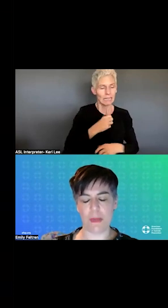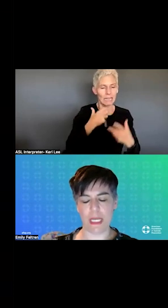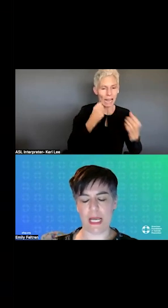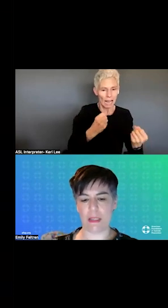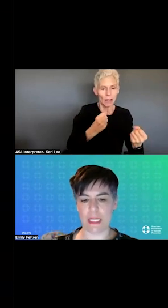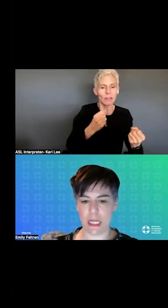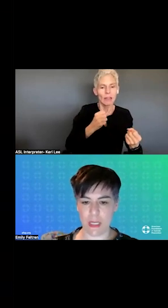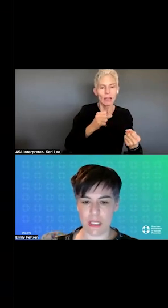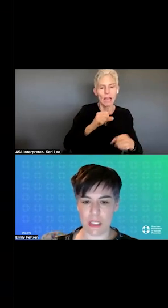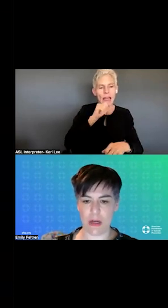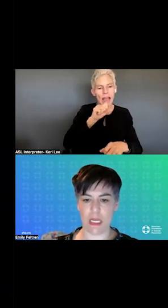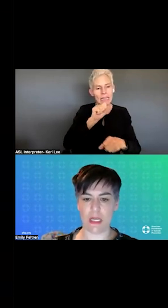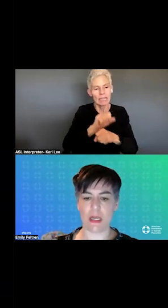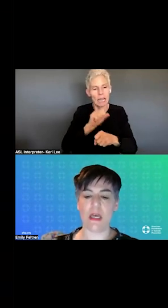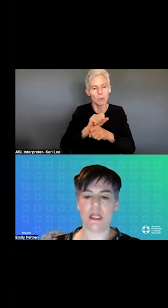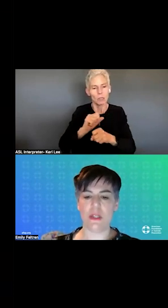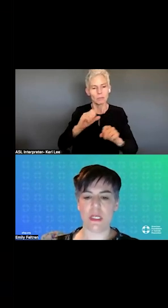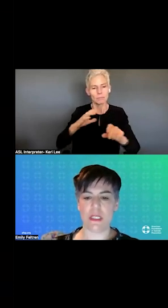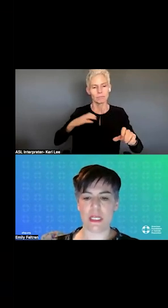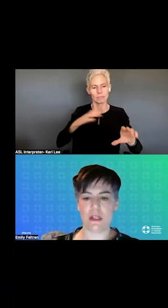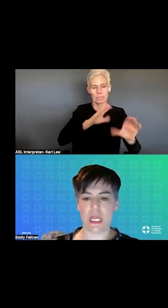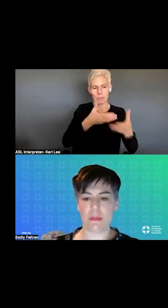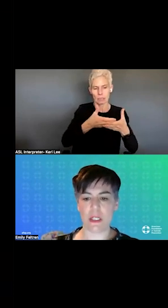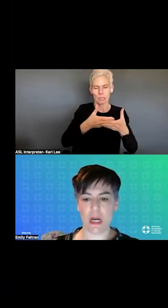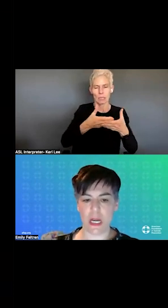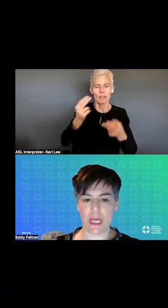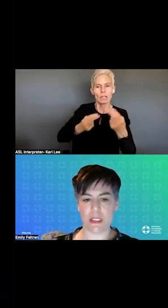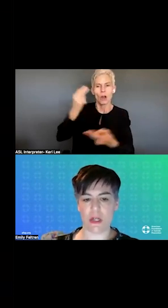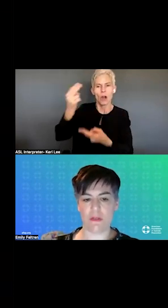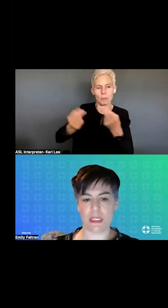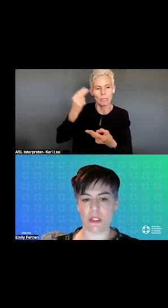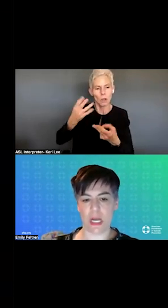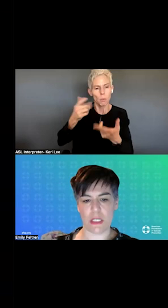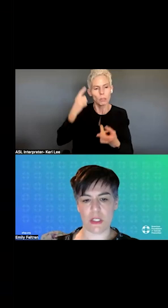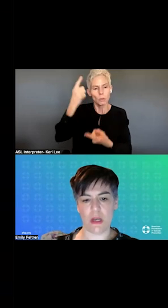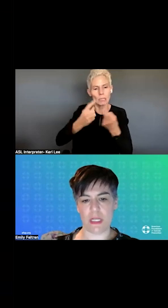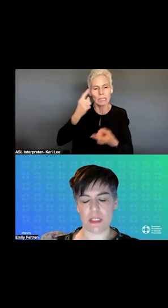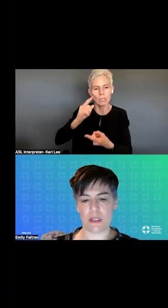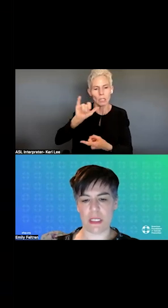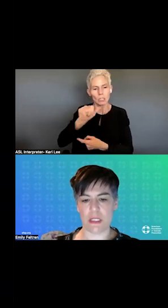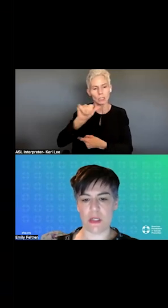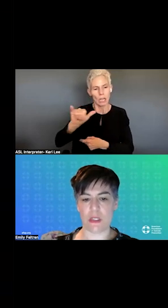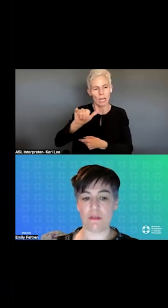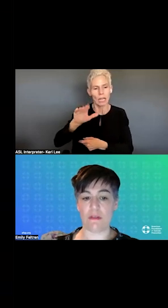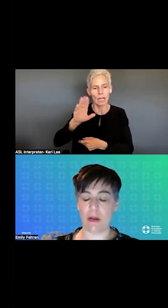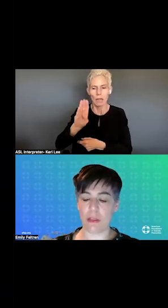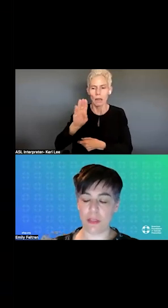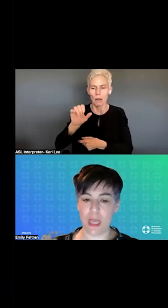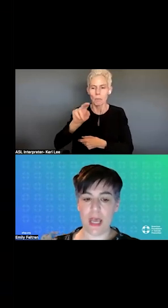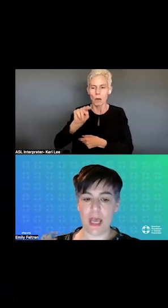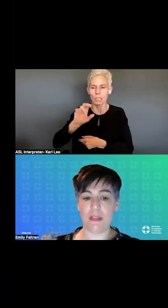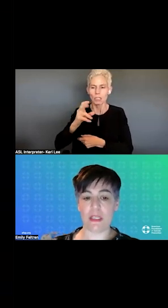HELP Committee held its nomination hearing to consider Jay Bhattacharya to serve as the director of the National Institutes of